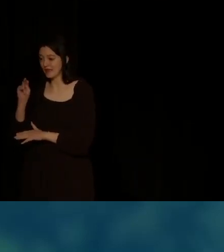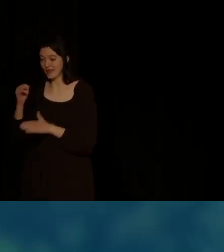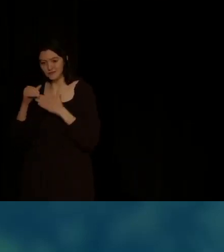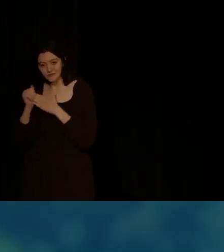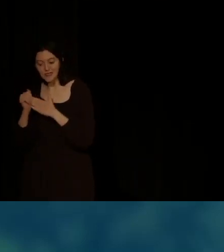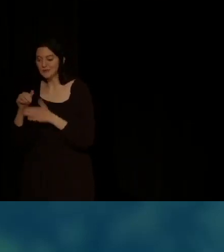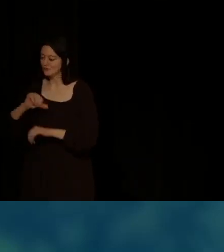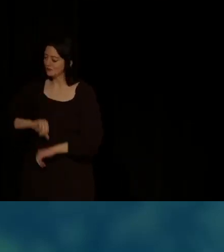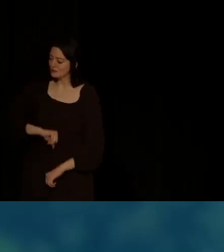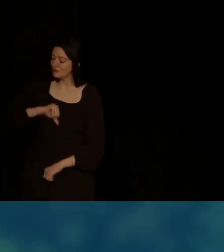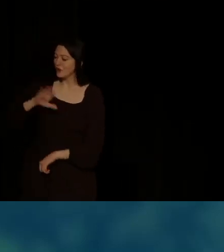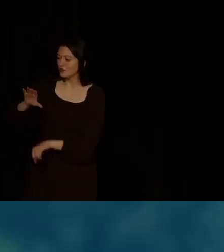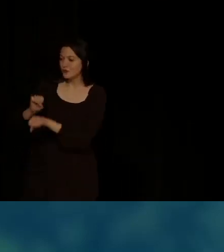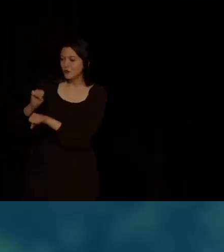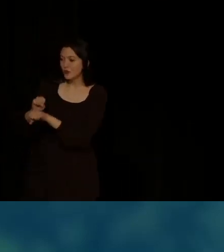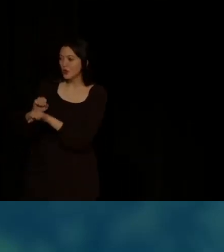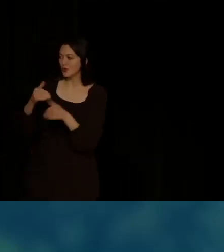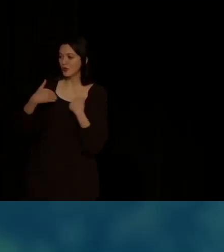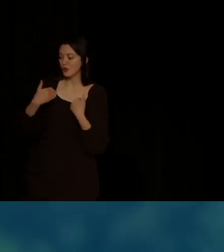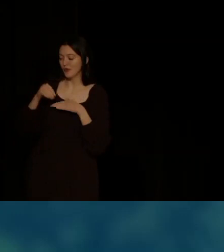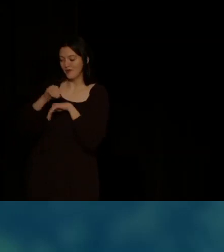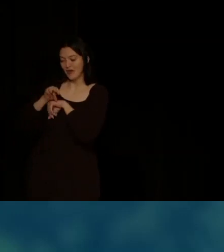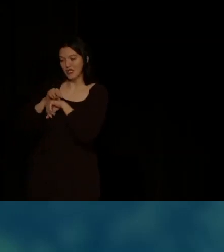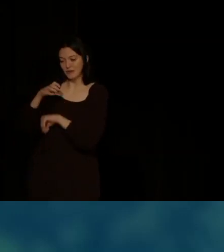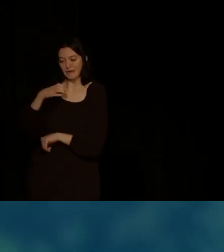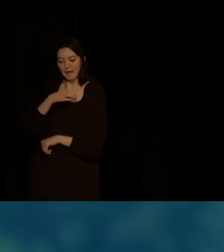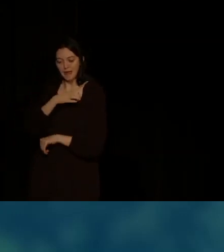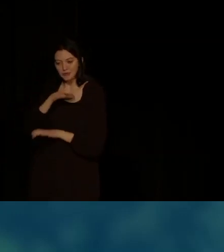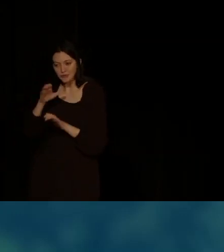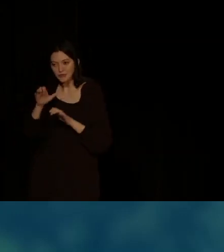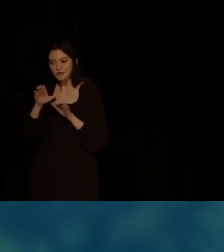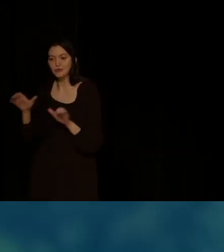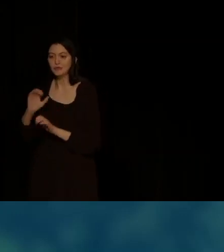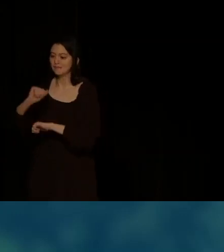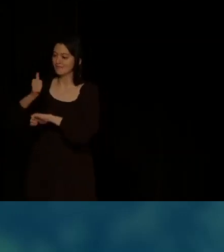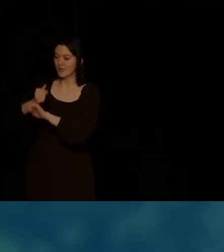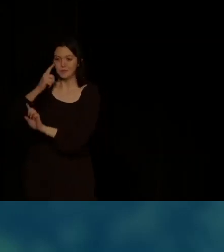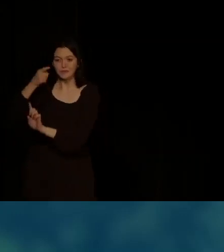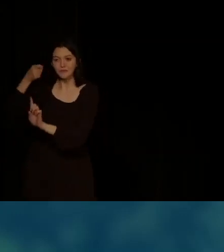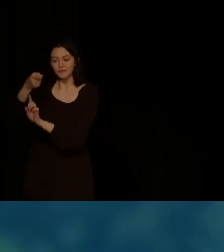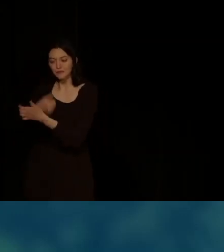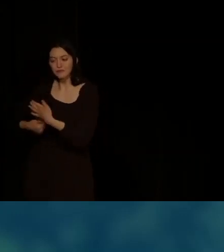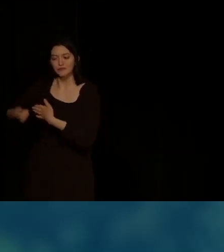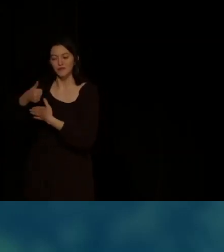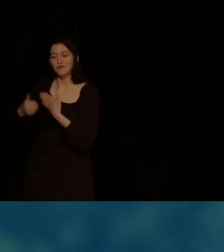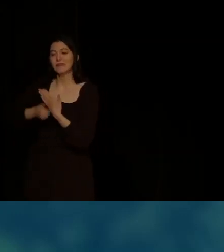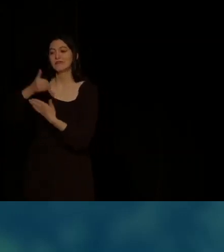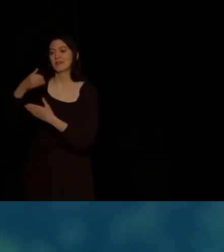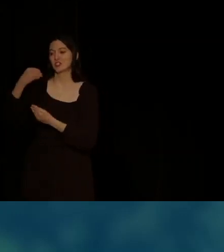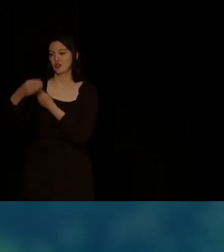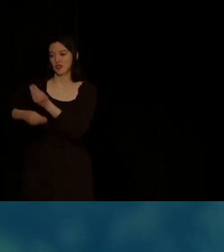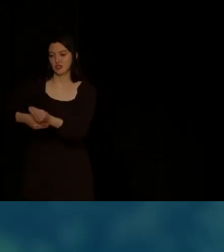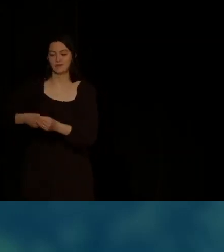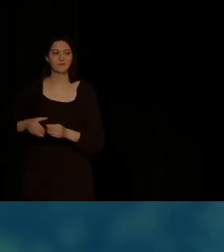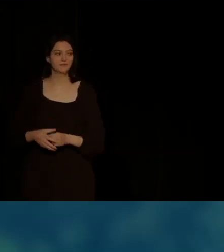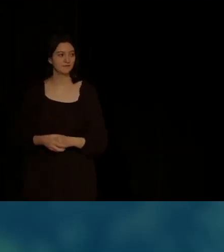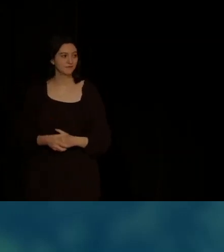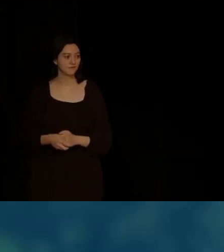work of the Youth Advisory Council and all that they're doing, helping us set priorities for the next generation.